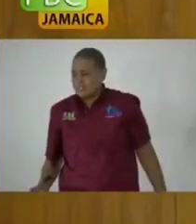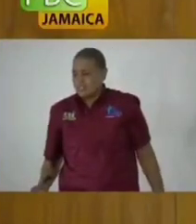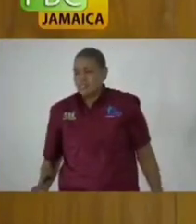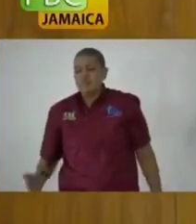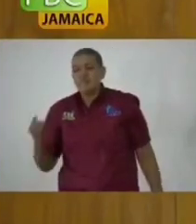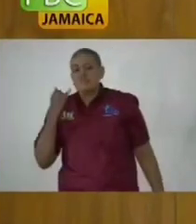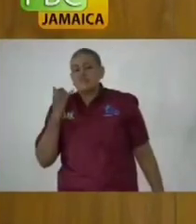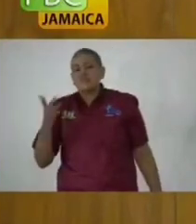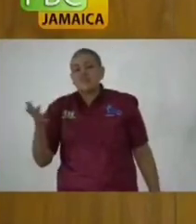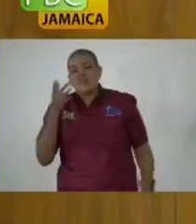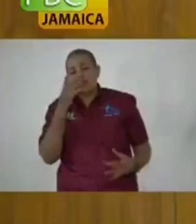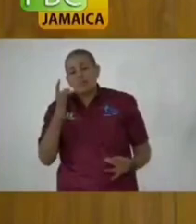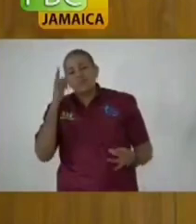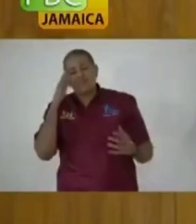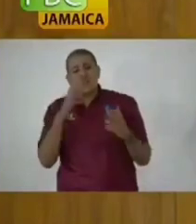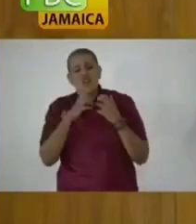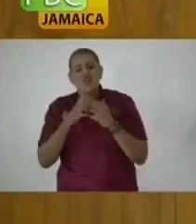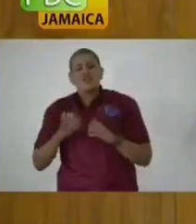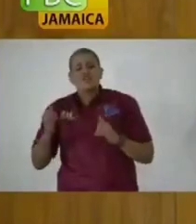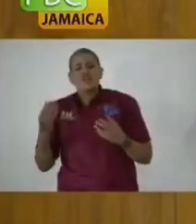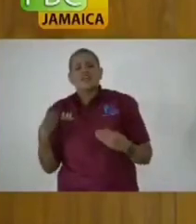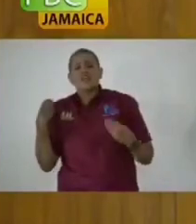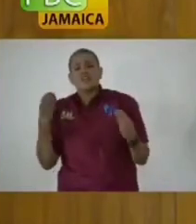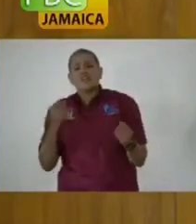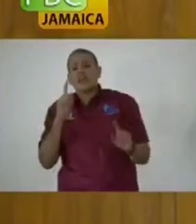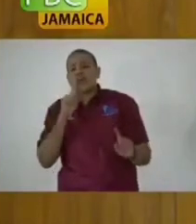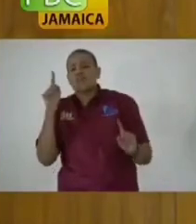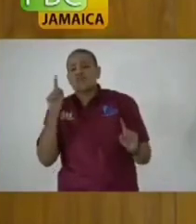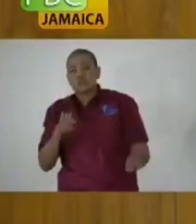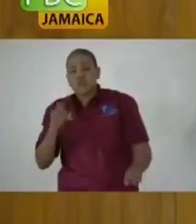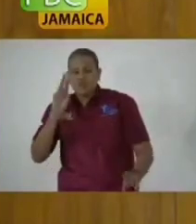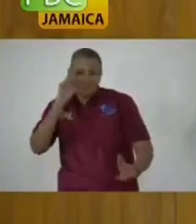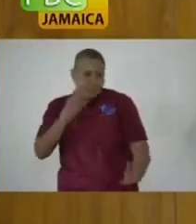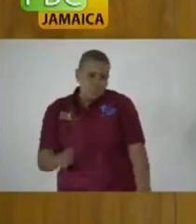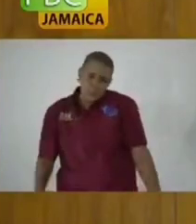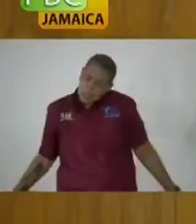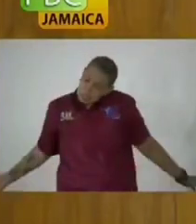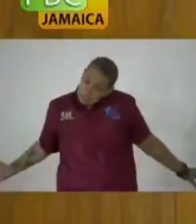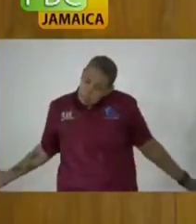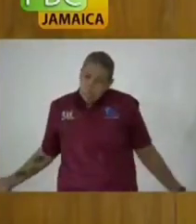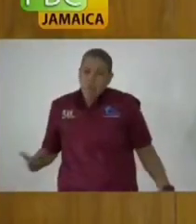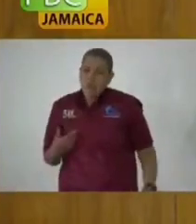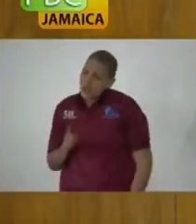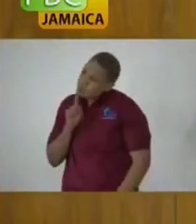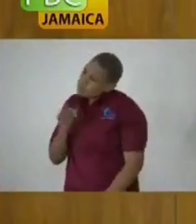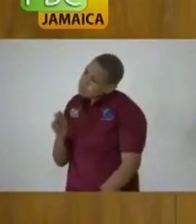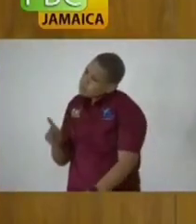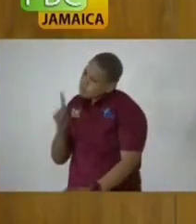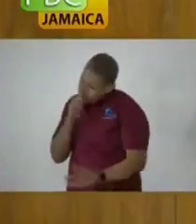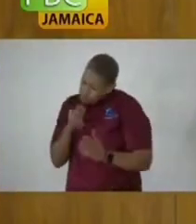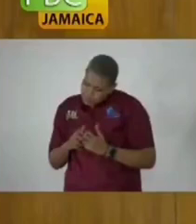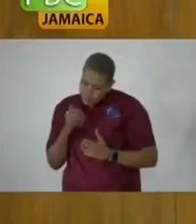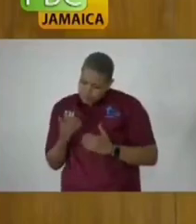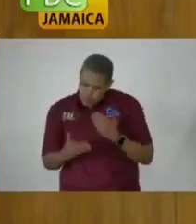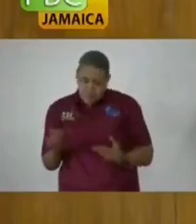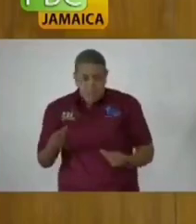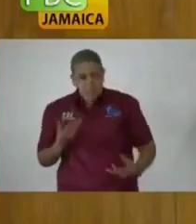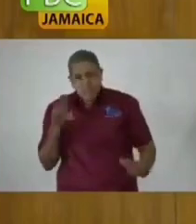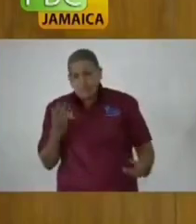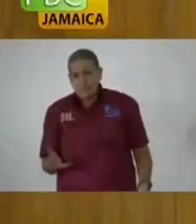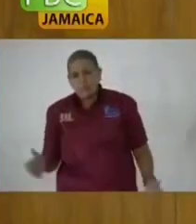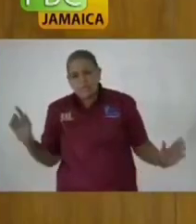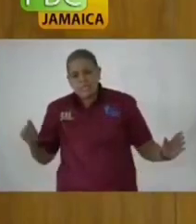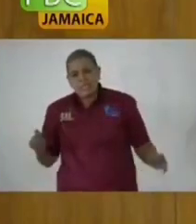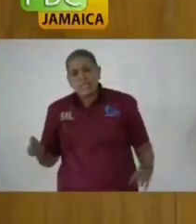in collaboration, just give me a respectful response to my request and give me the information that we need. The